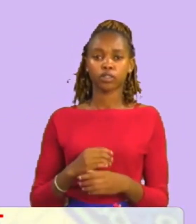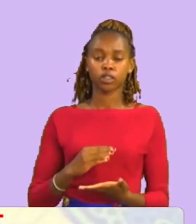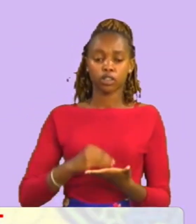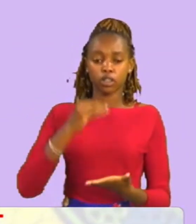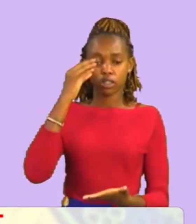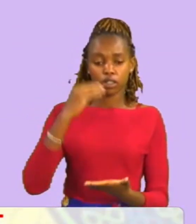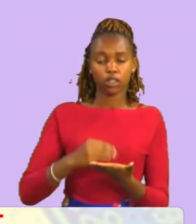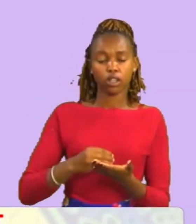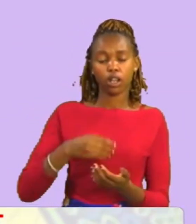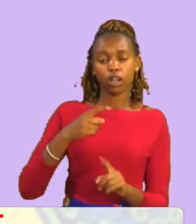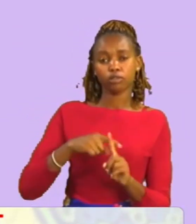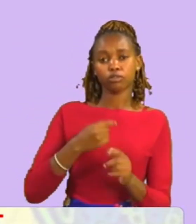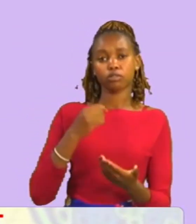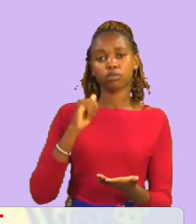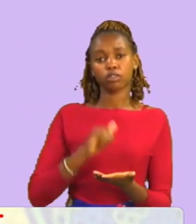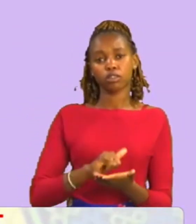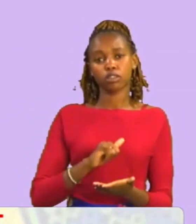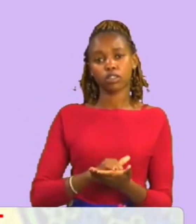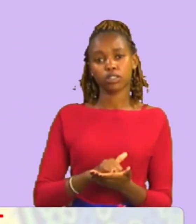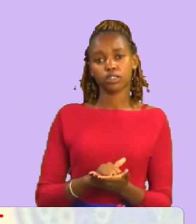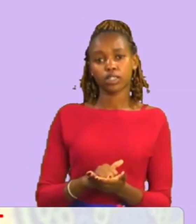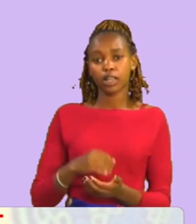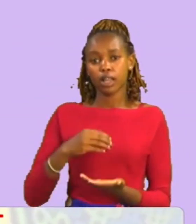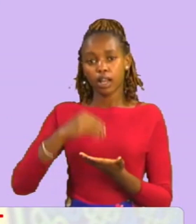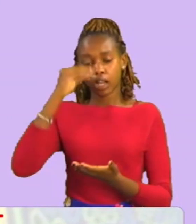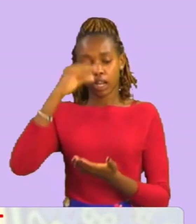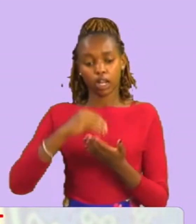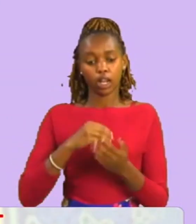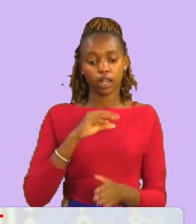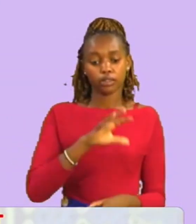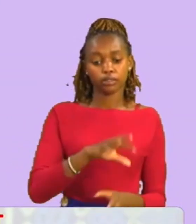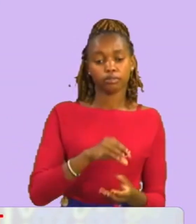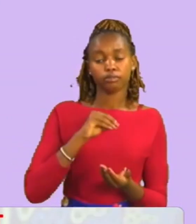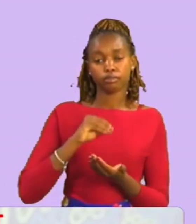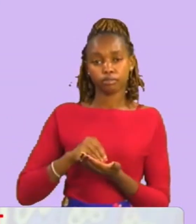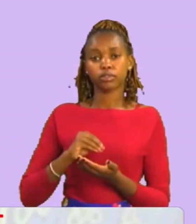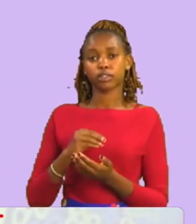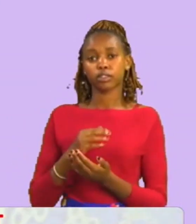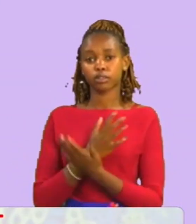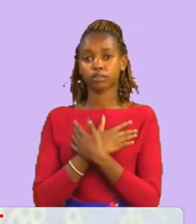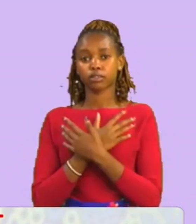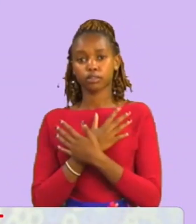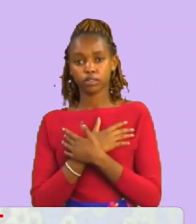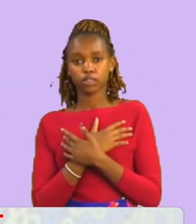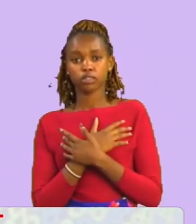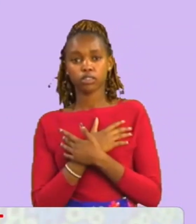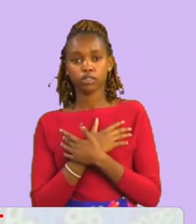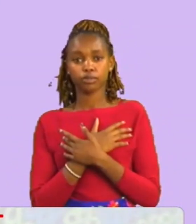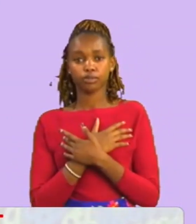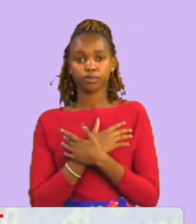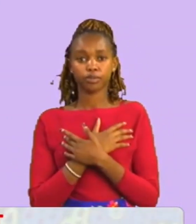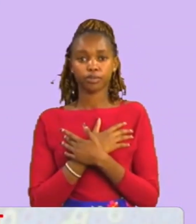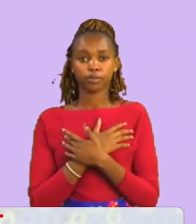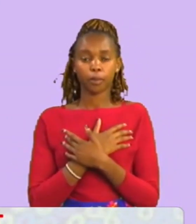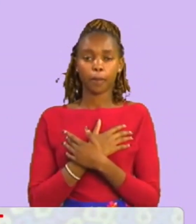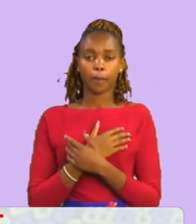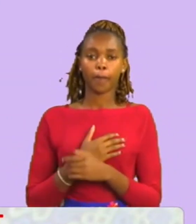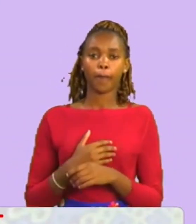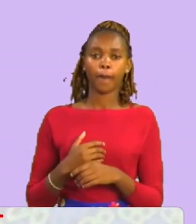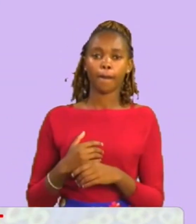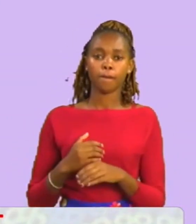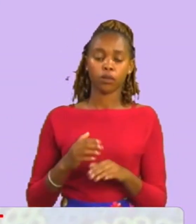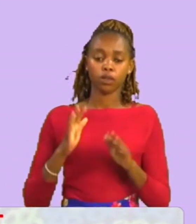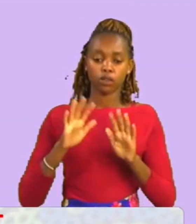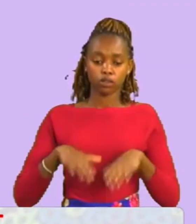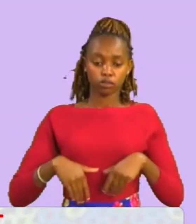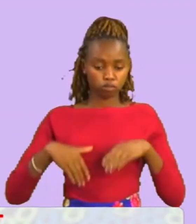that. You learn to pick better friends. Unajua vile kindika nimekwambia hapo hivyo, birds of the same feather flock together. So either they were flapping too quick